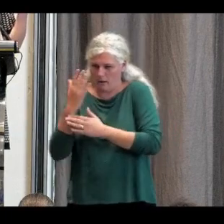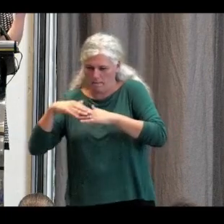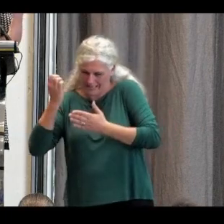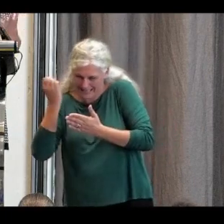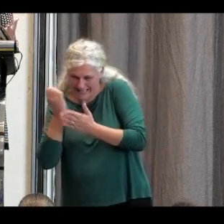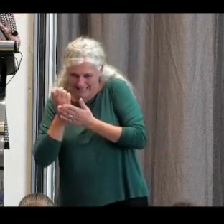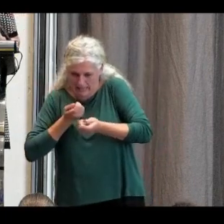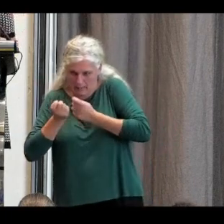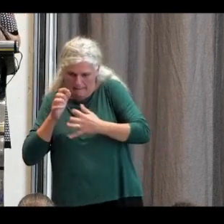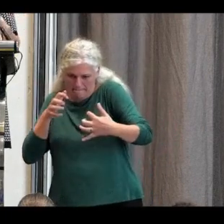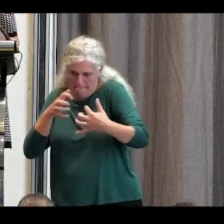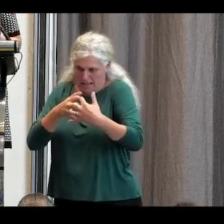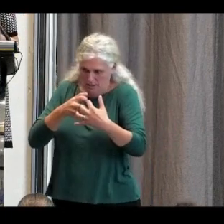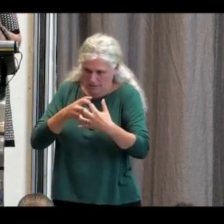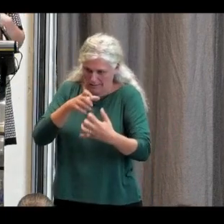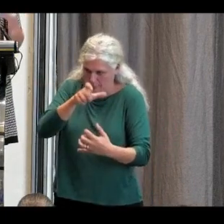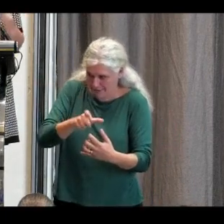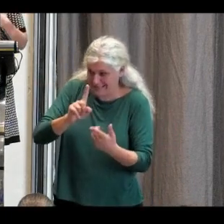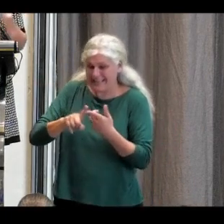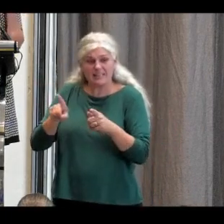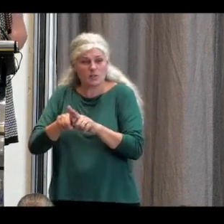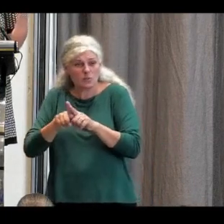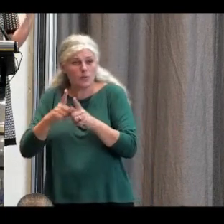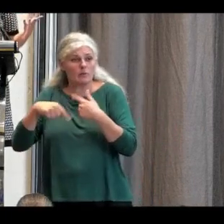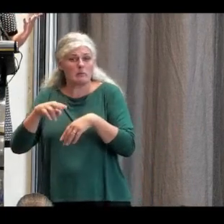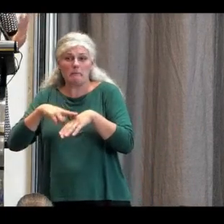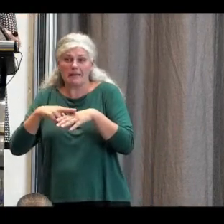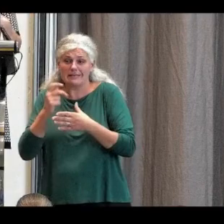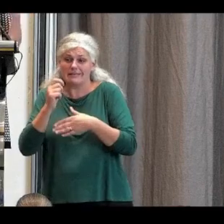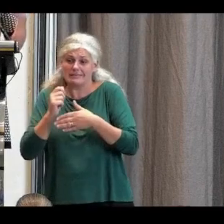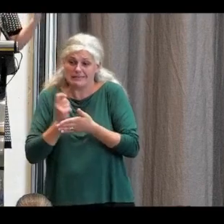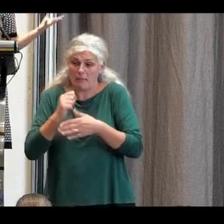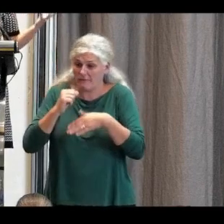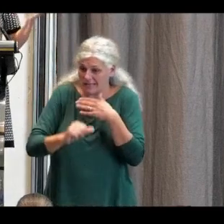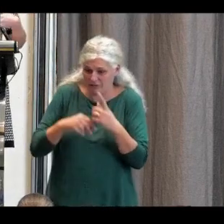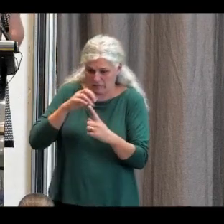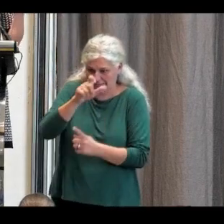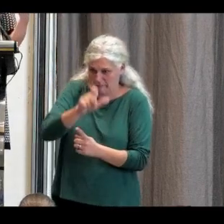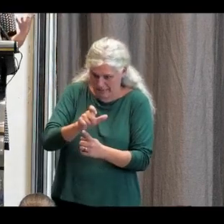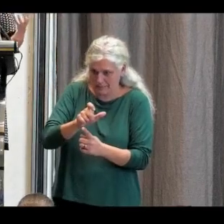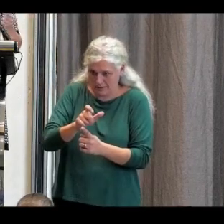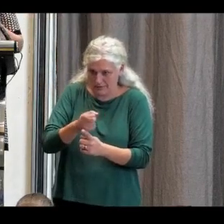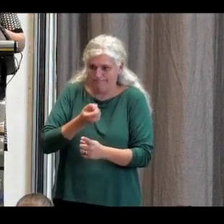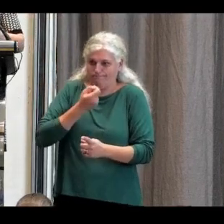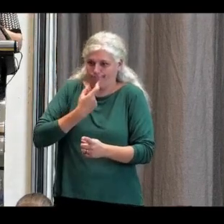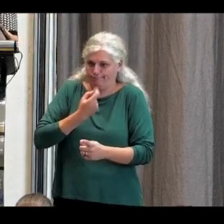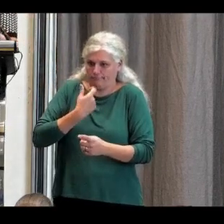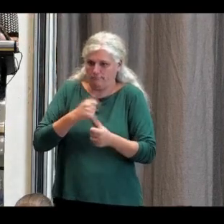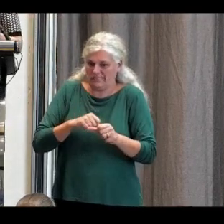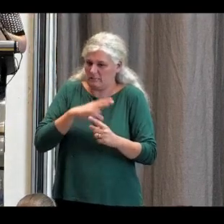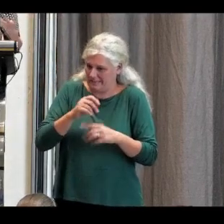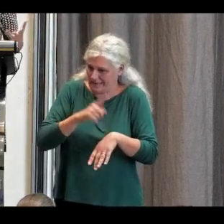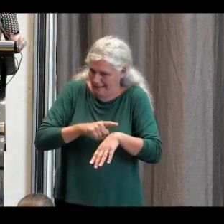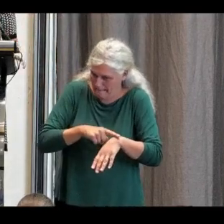precise therapeutics, and also whether there is a better time of the day for certain person to take their treatments,